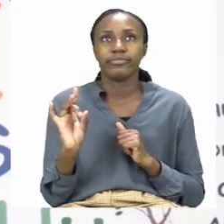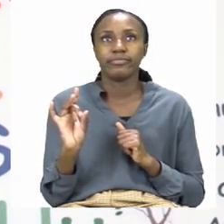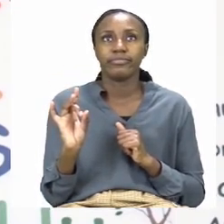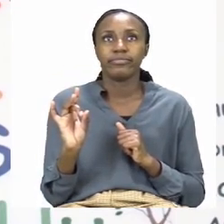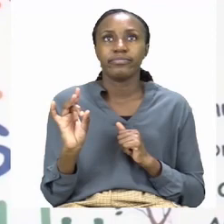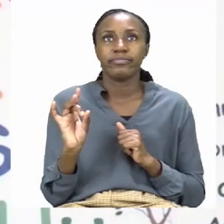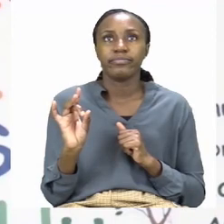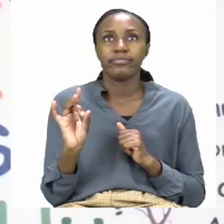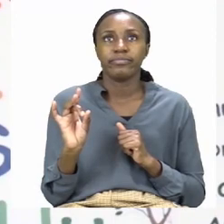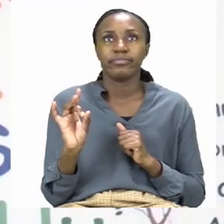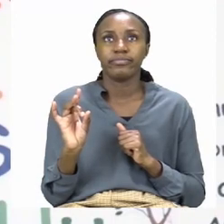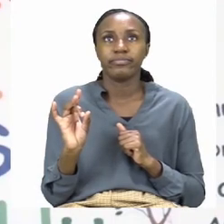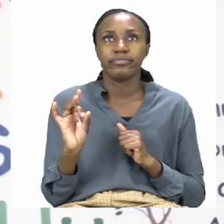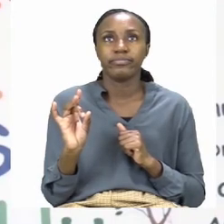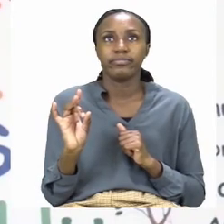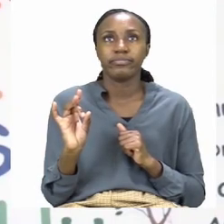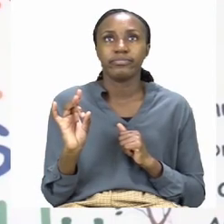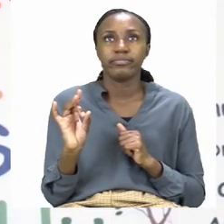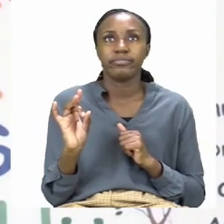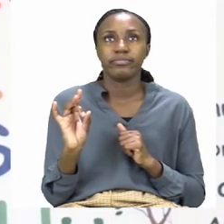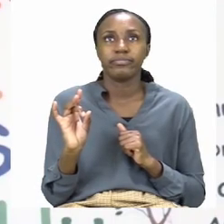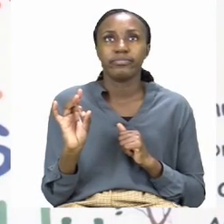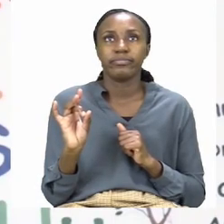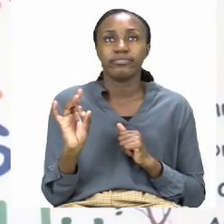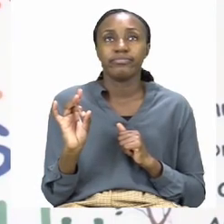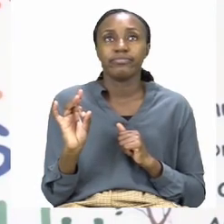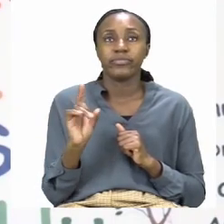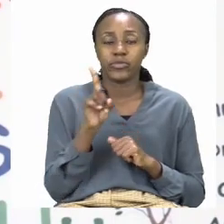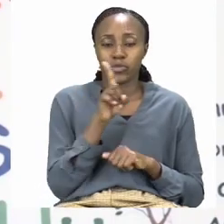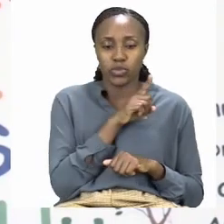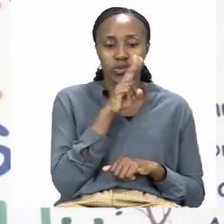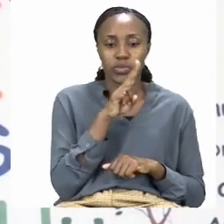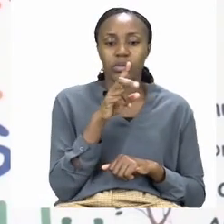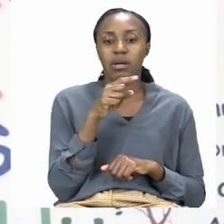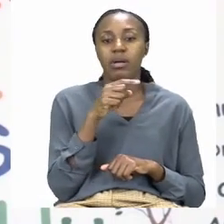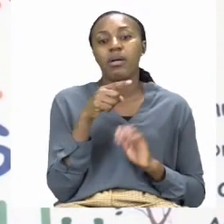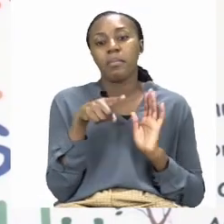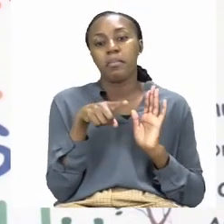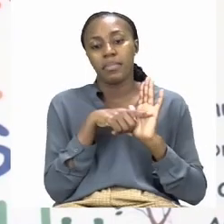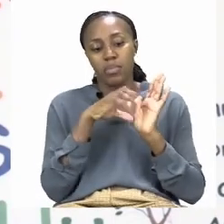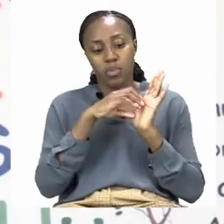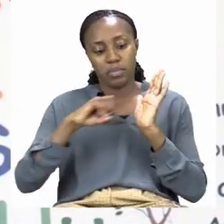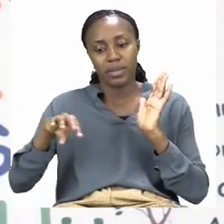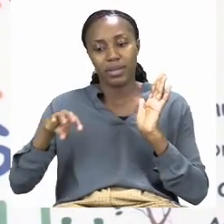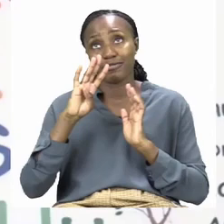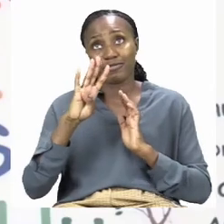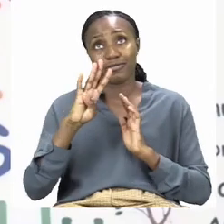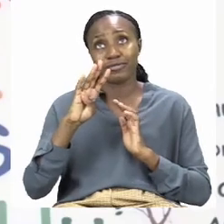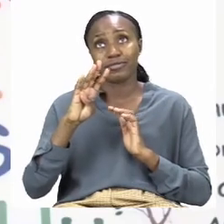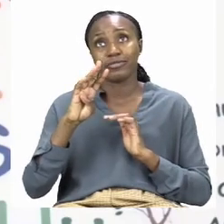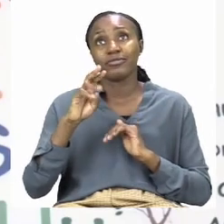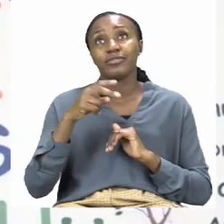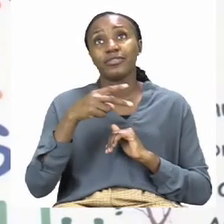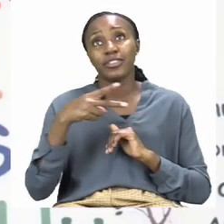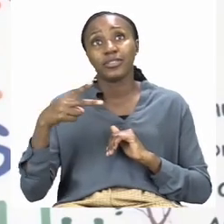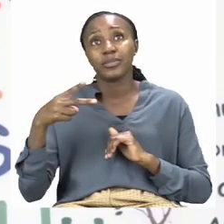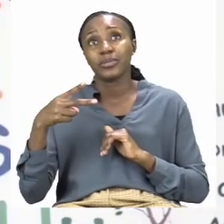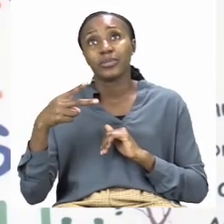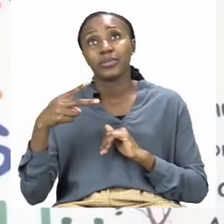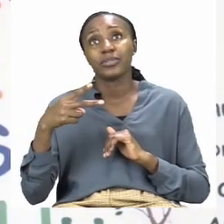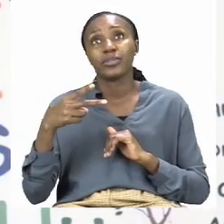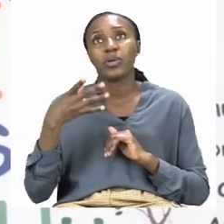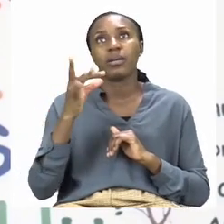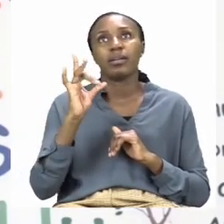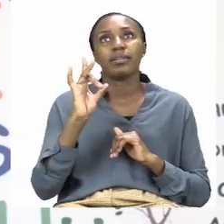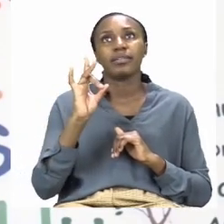can now go ahead and say 12 minus 4 is equal to 8.